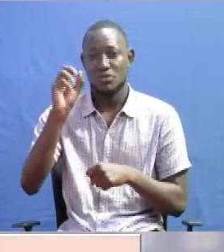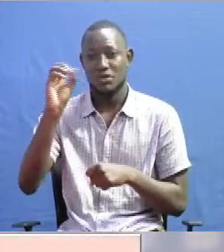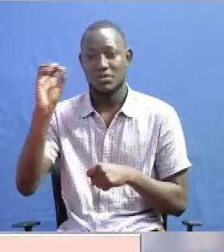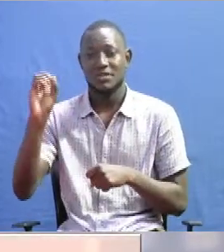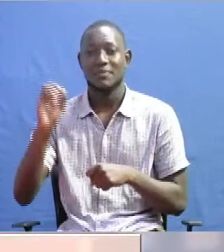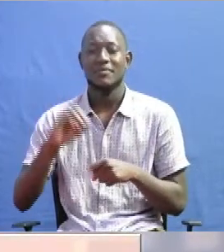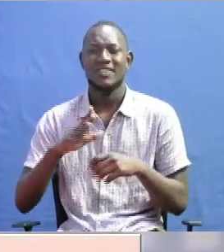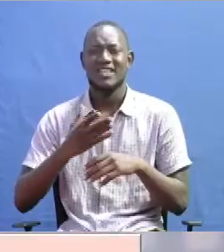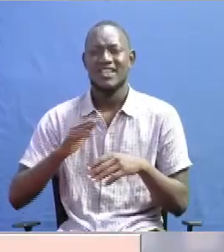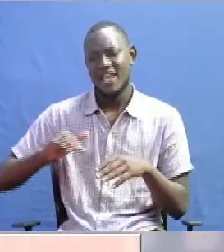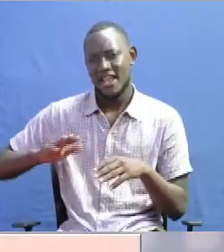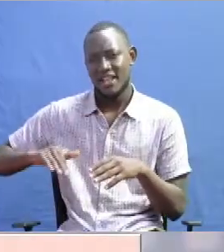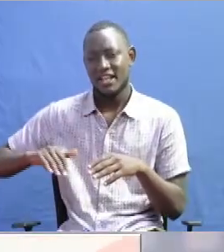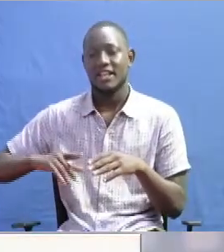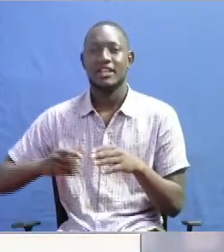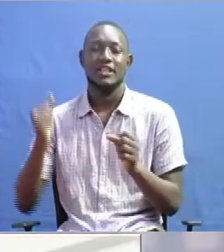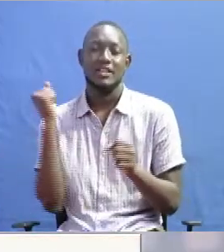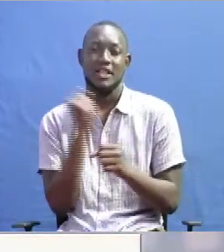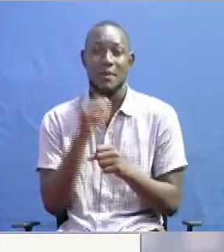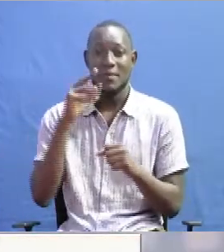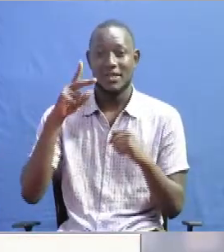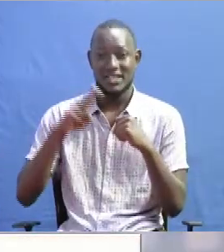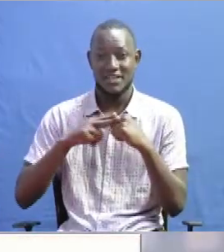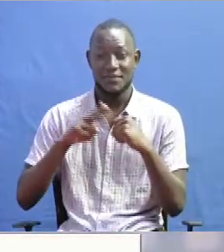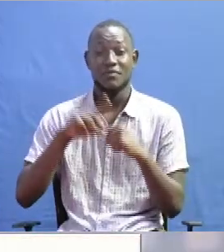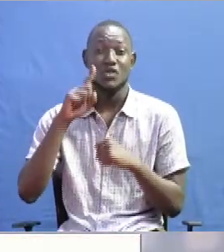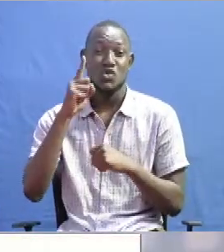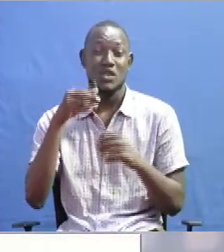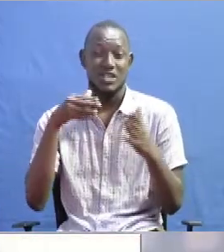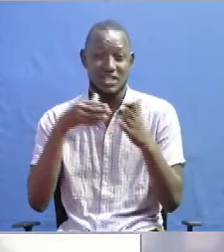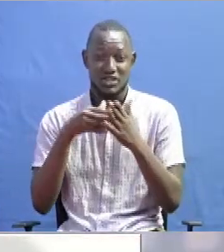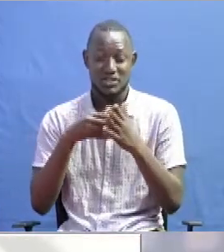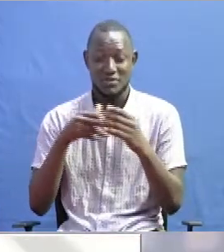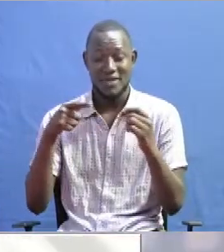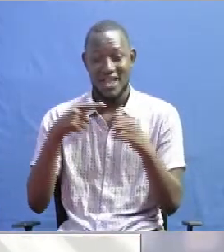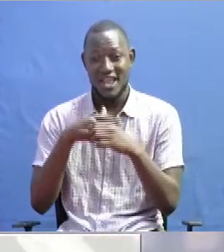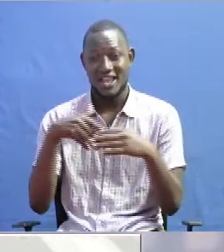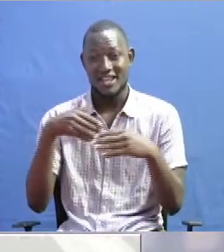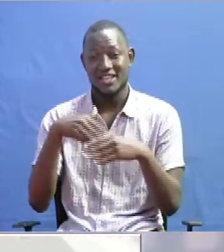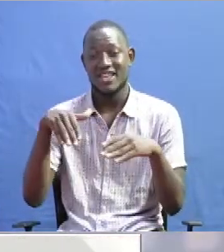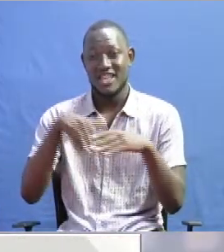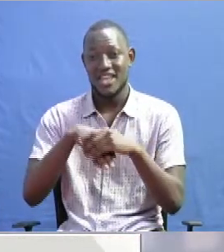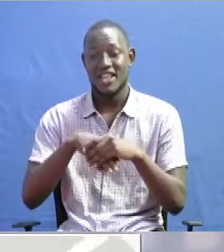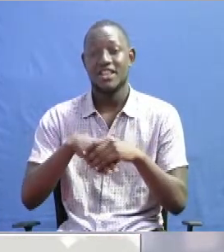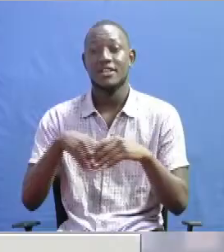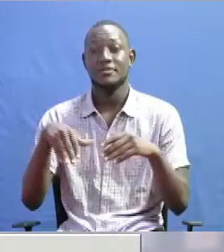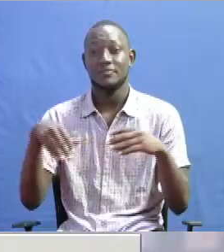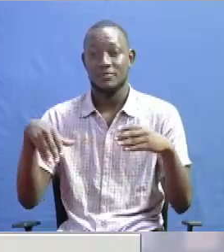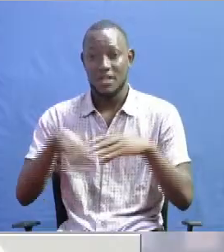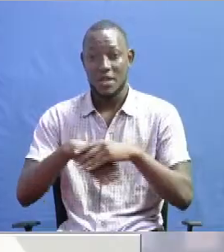Now, one might be denied entry into member states under the following